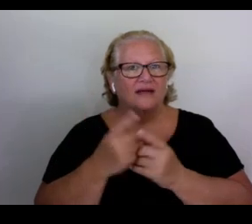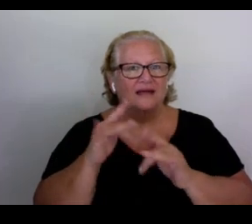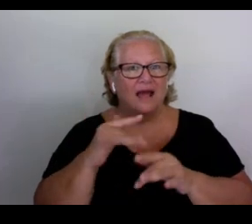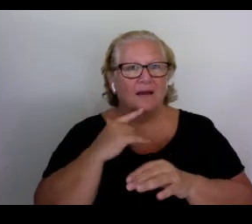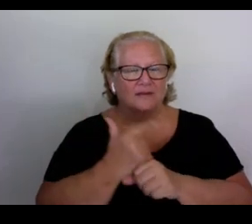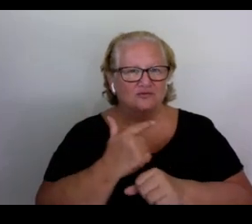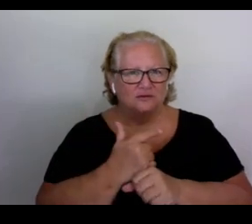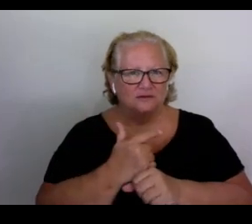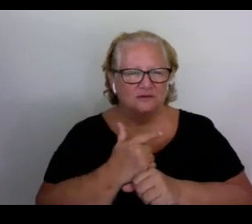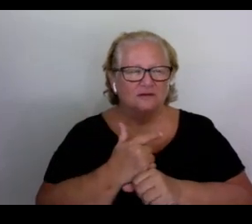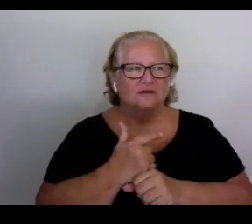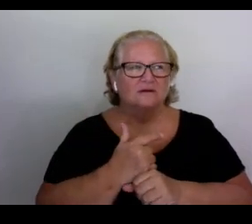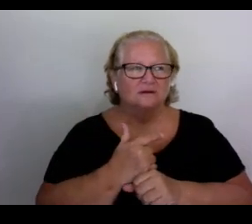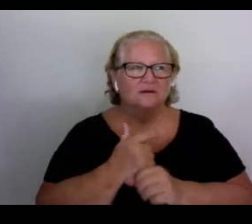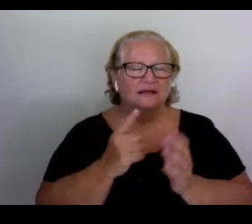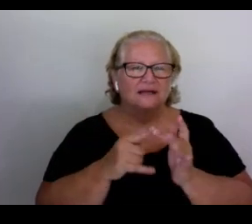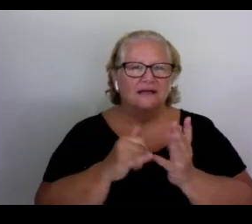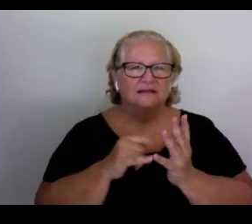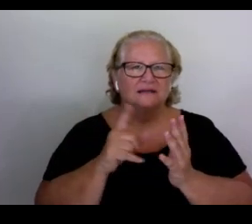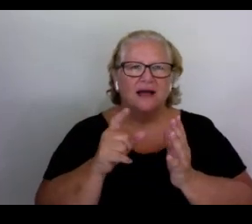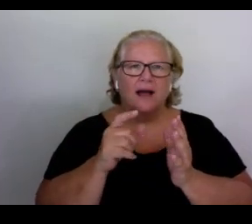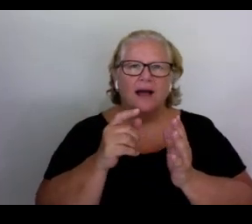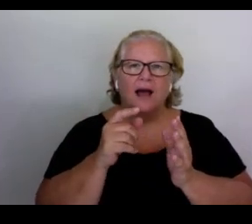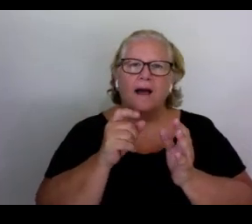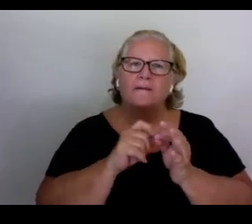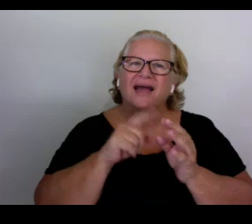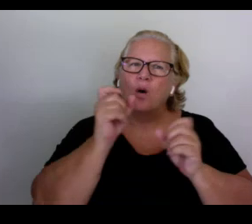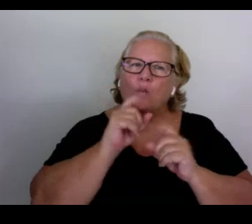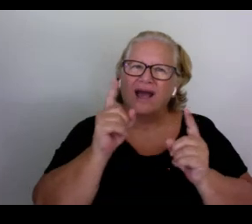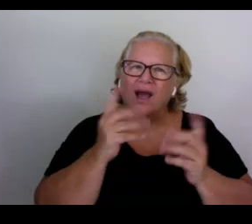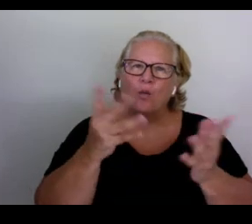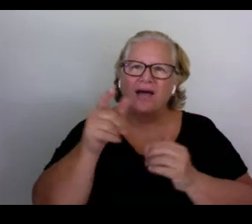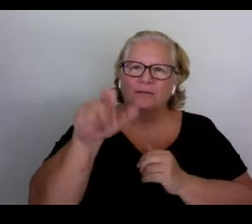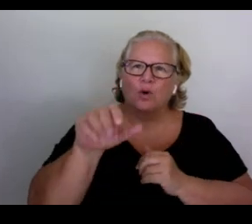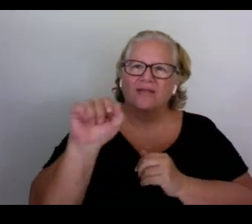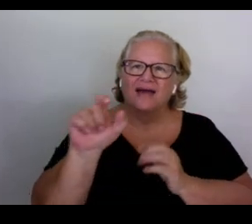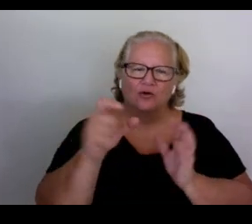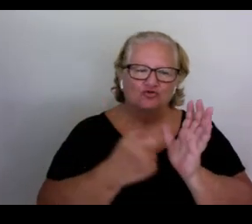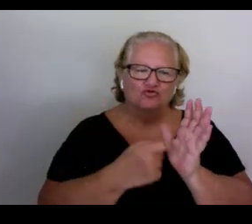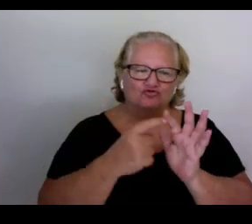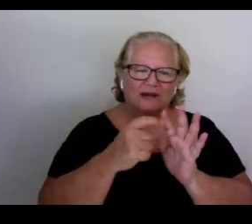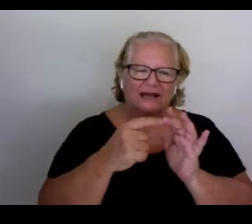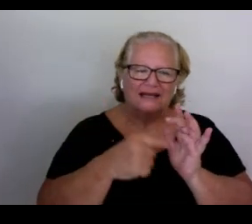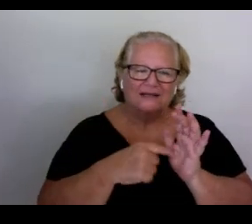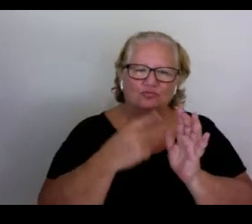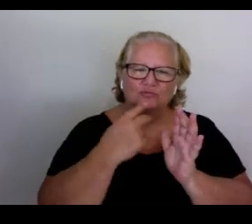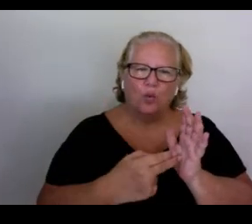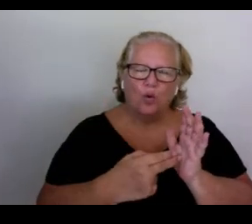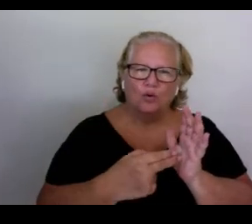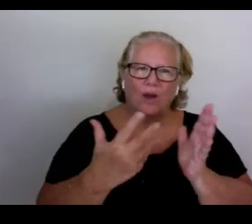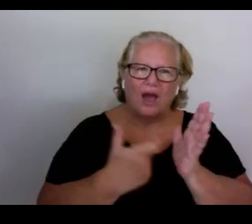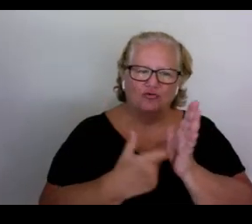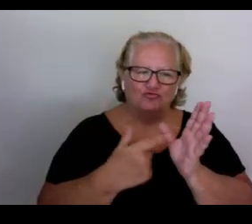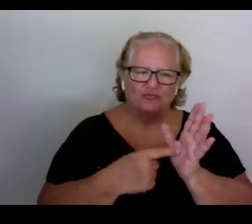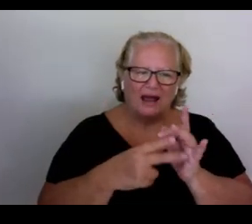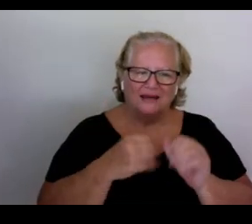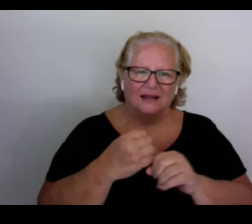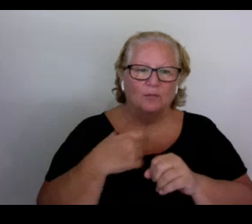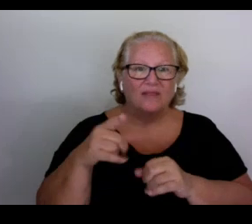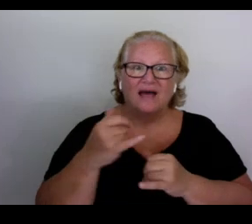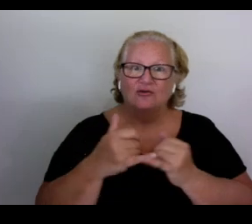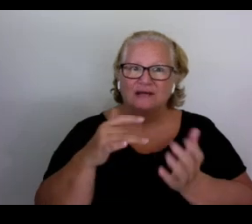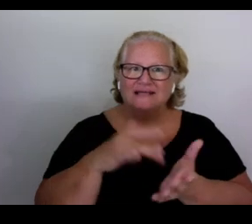in the hardship space is be aware of where the person's credit report and credit rating is at, because often that's very